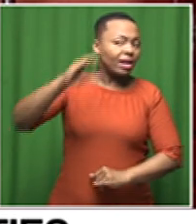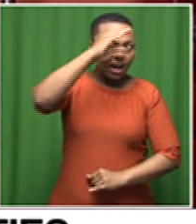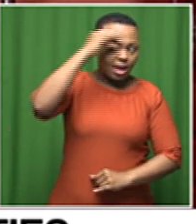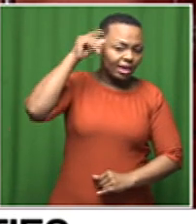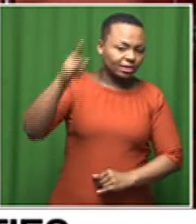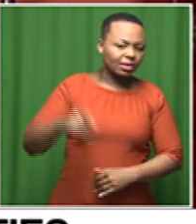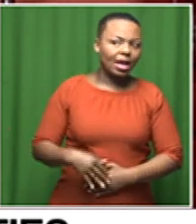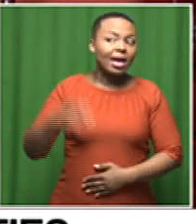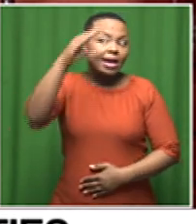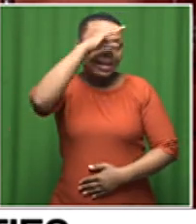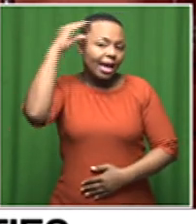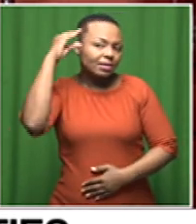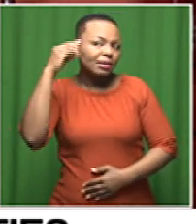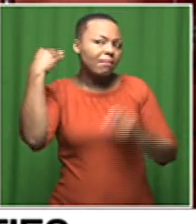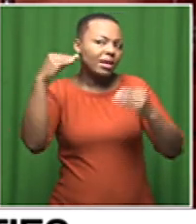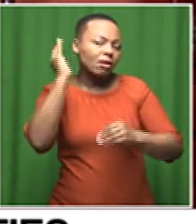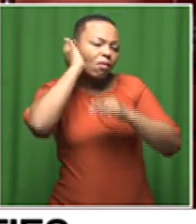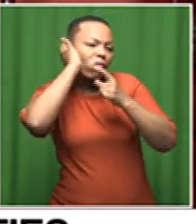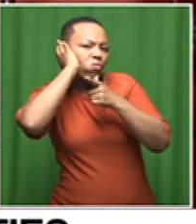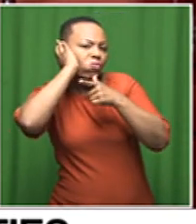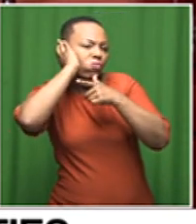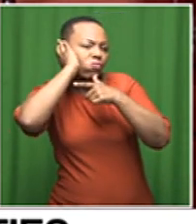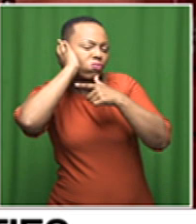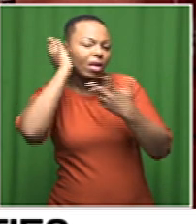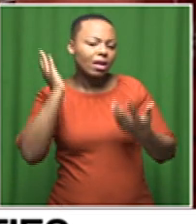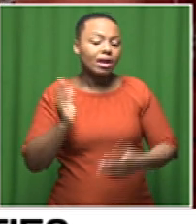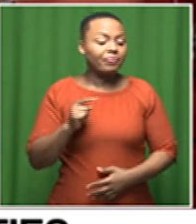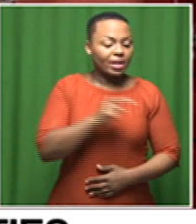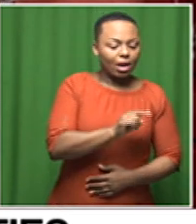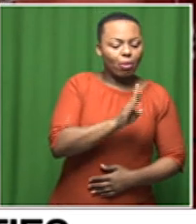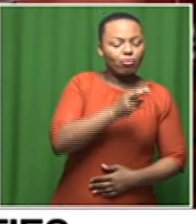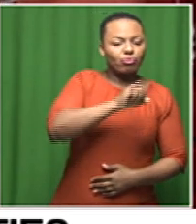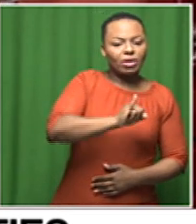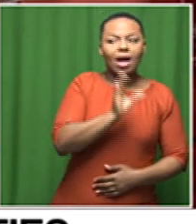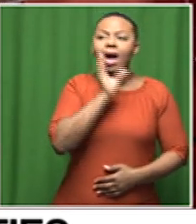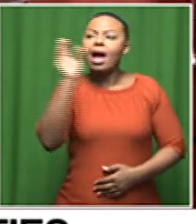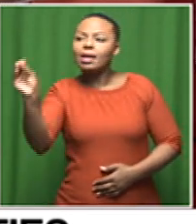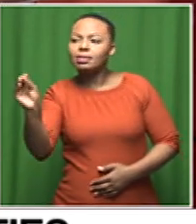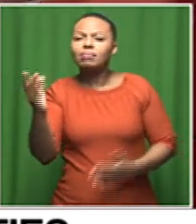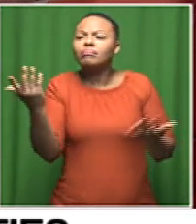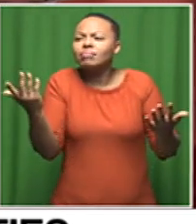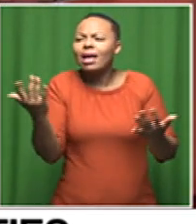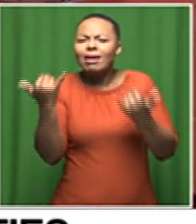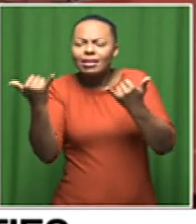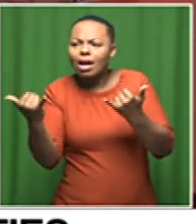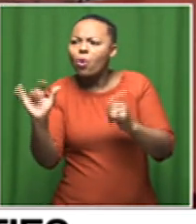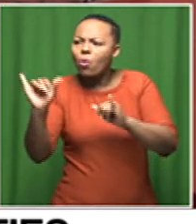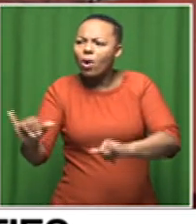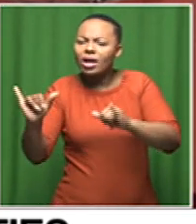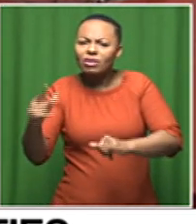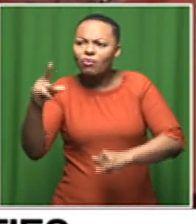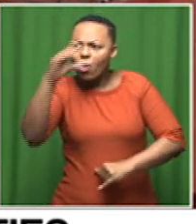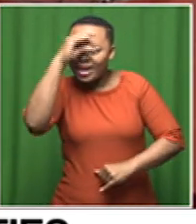the phone. So Buse Are, but meantime, because you're not doing anything, you're waiting for